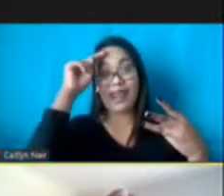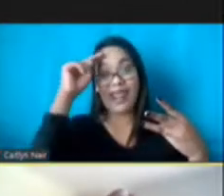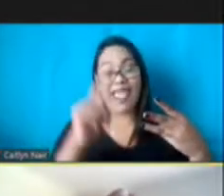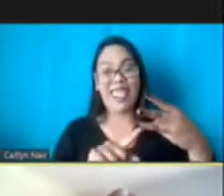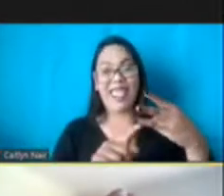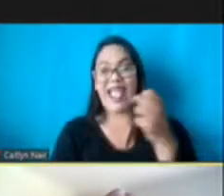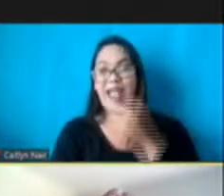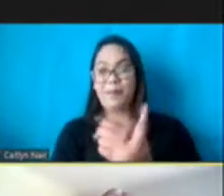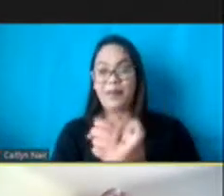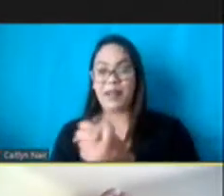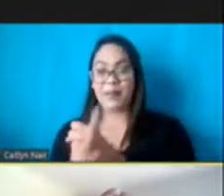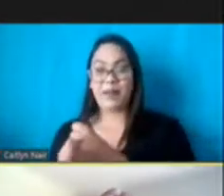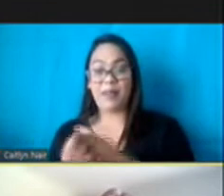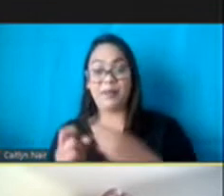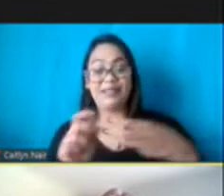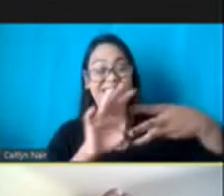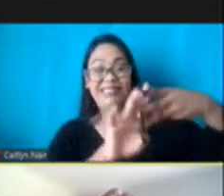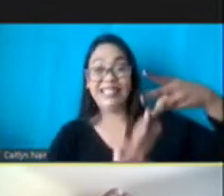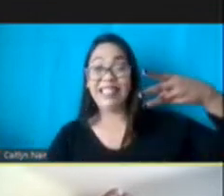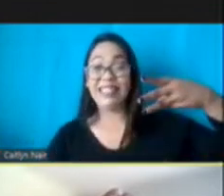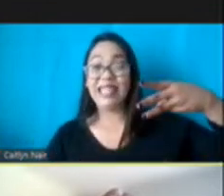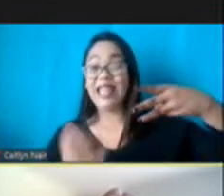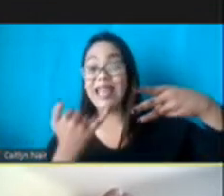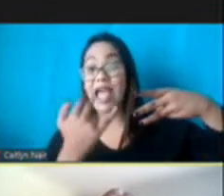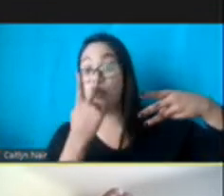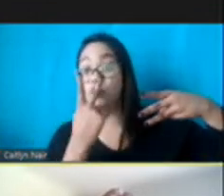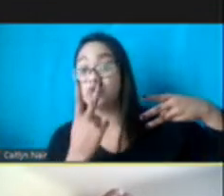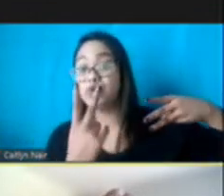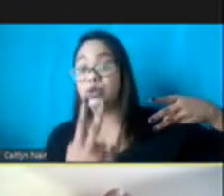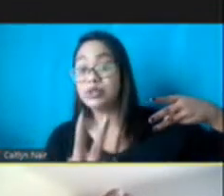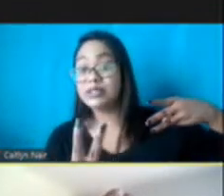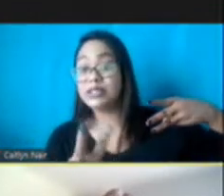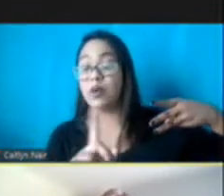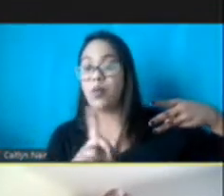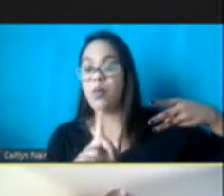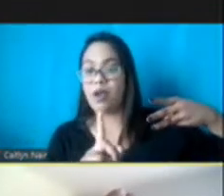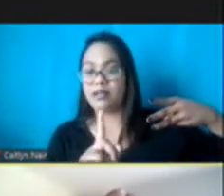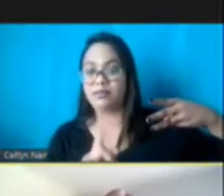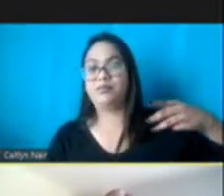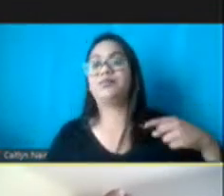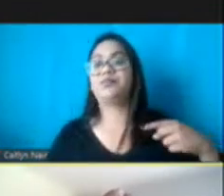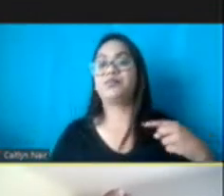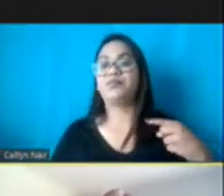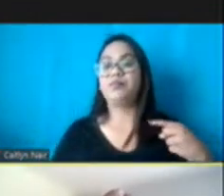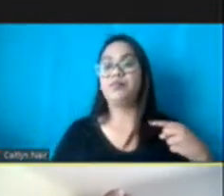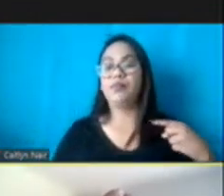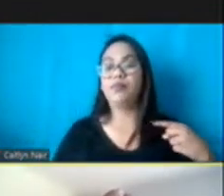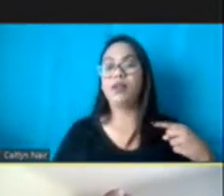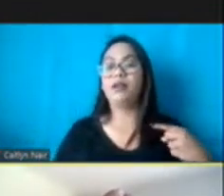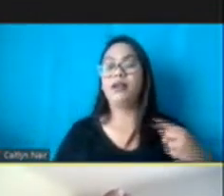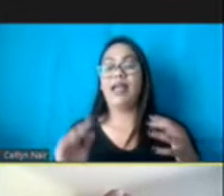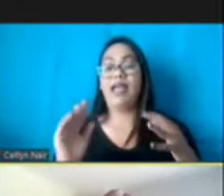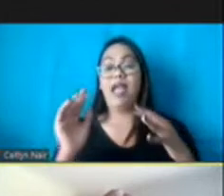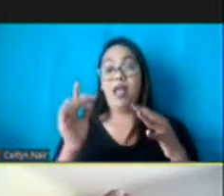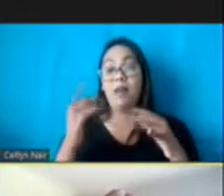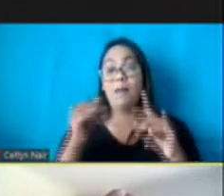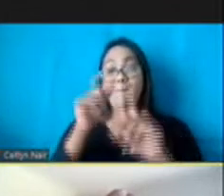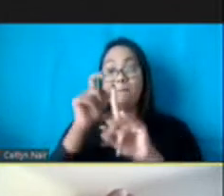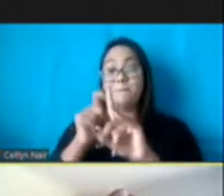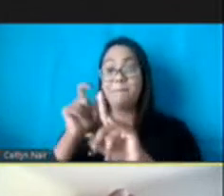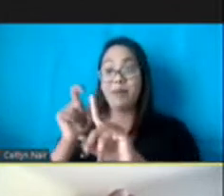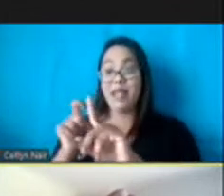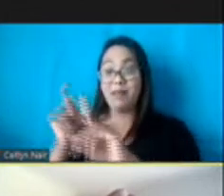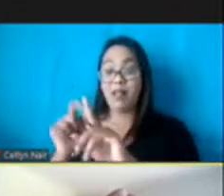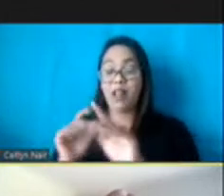in the cases. And so what you can see now is what we're talking about, this decoupling of cases and admissions, in that we're seeing this